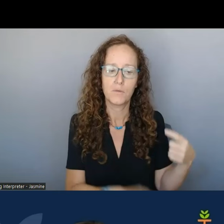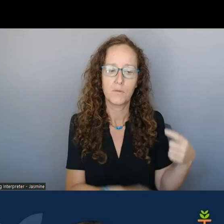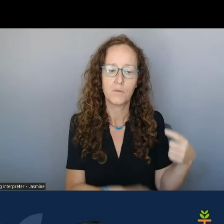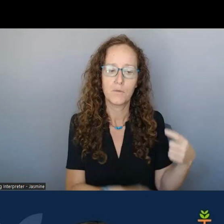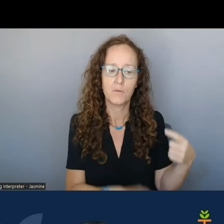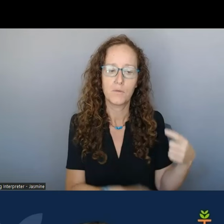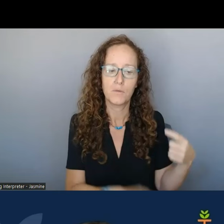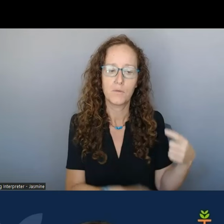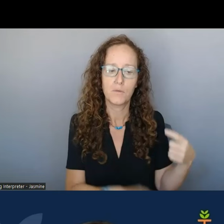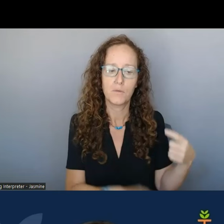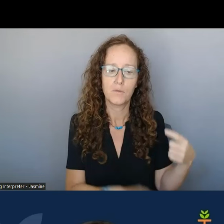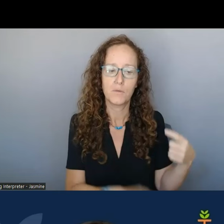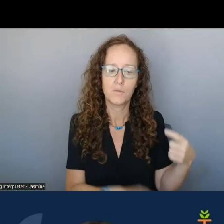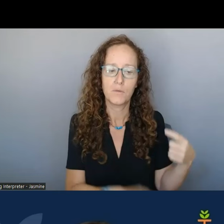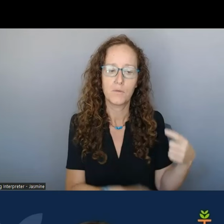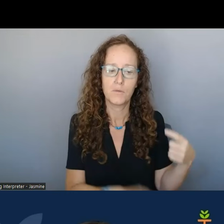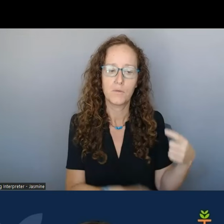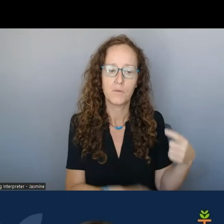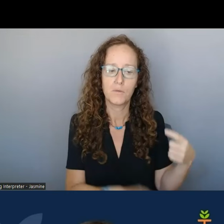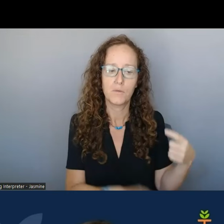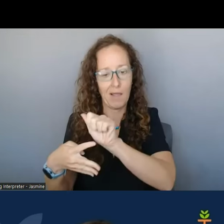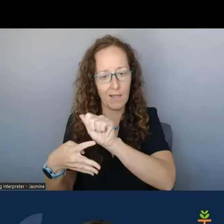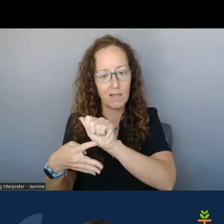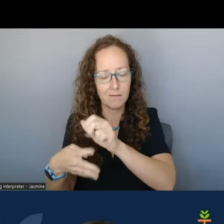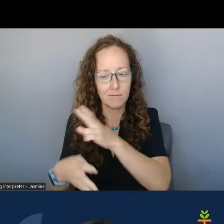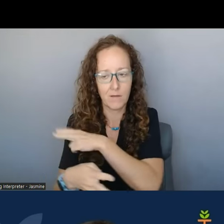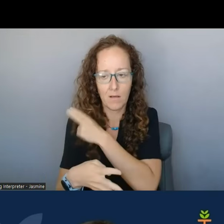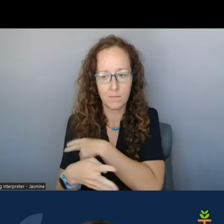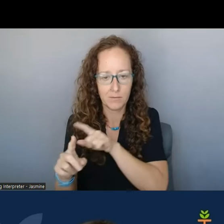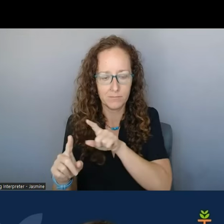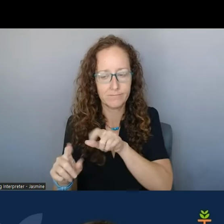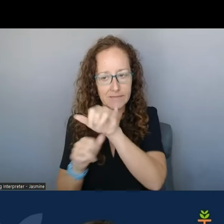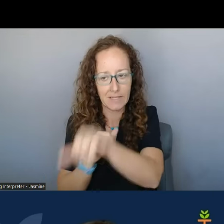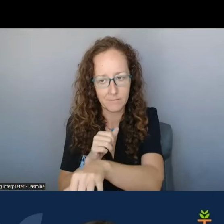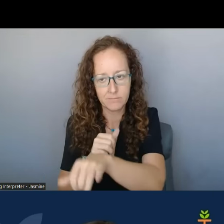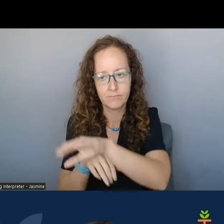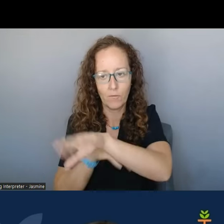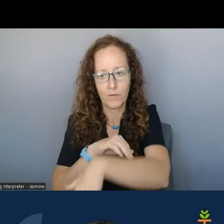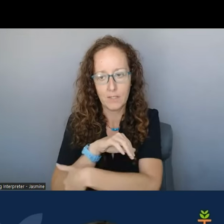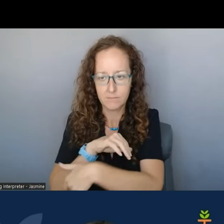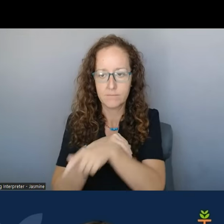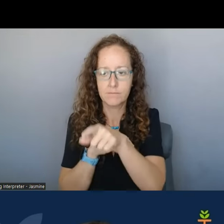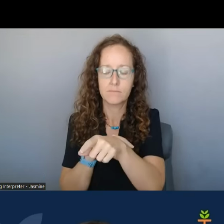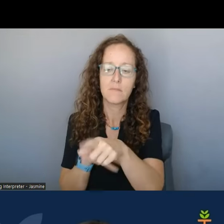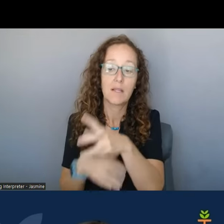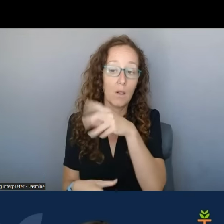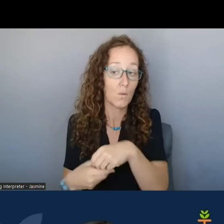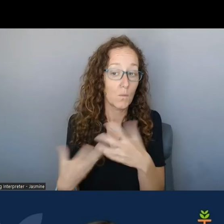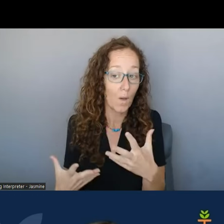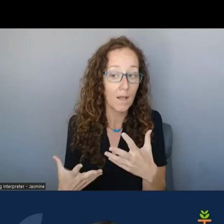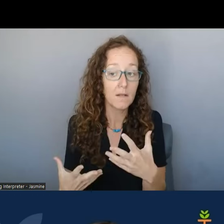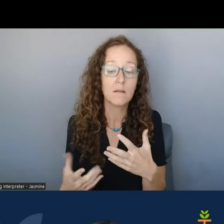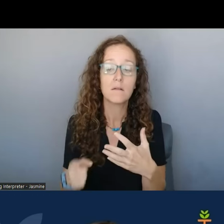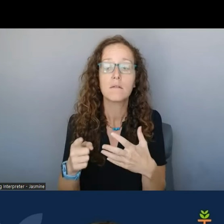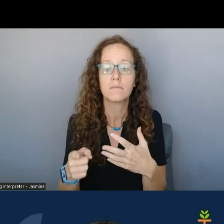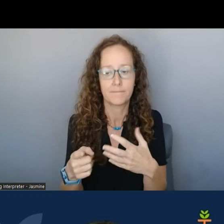So Part A has coverage for the services you see on the screen here, but it's important to note that in some cases you